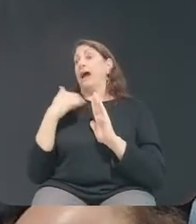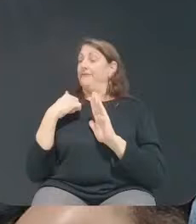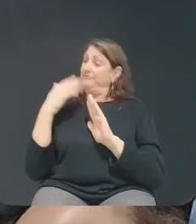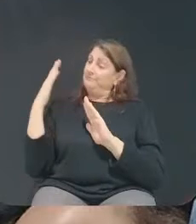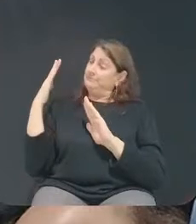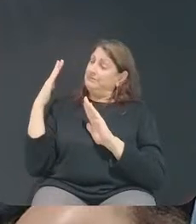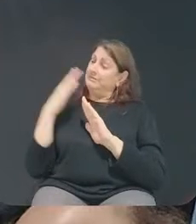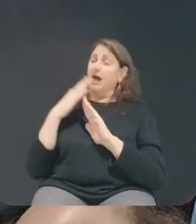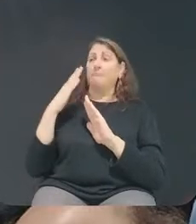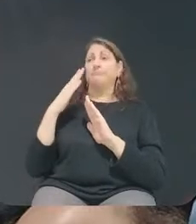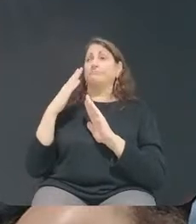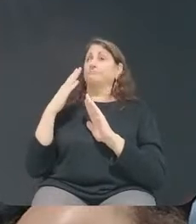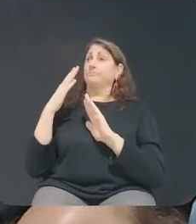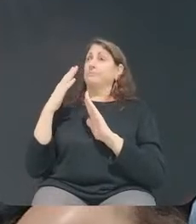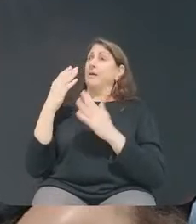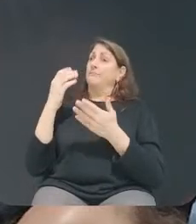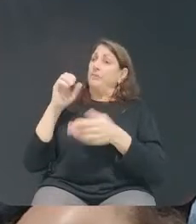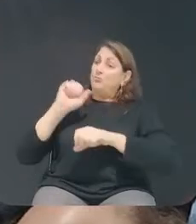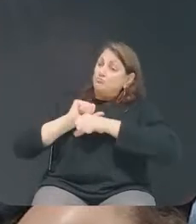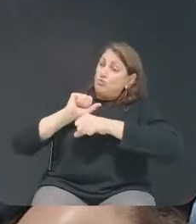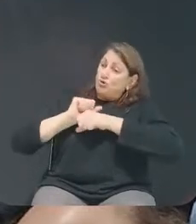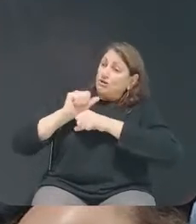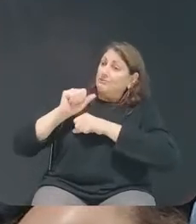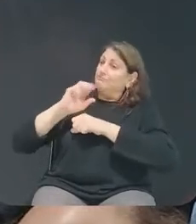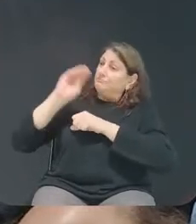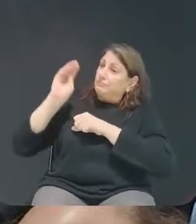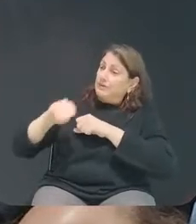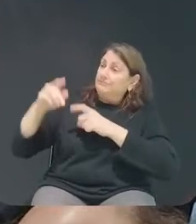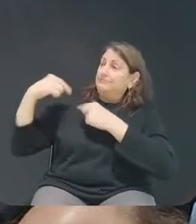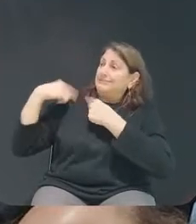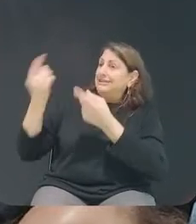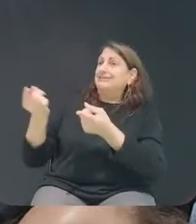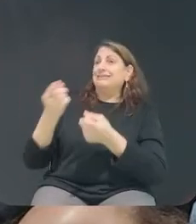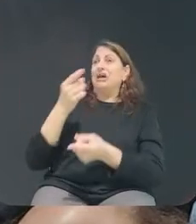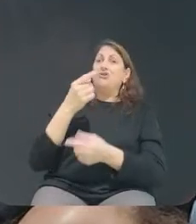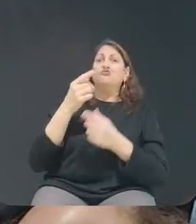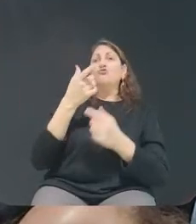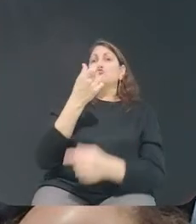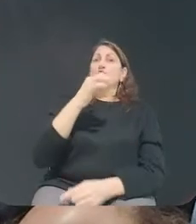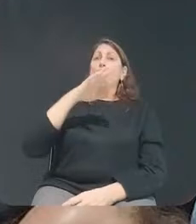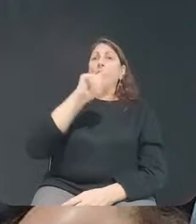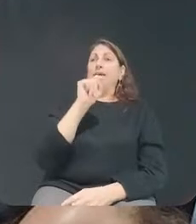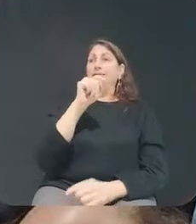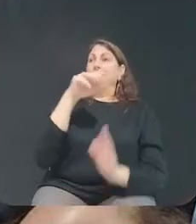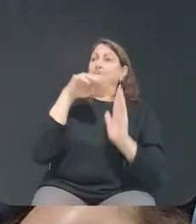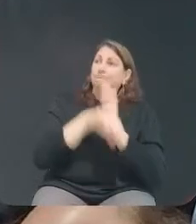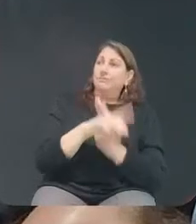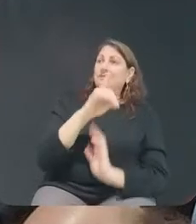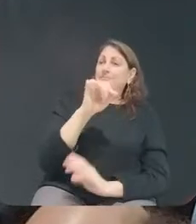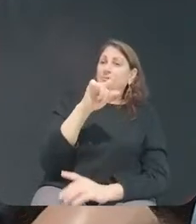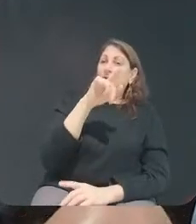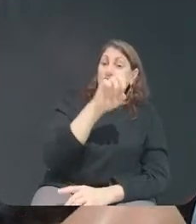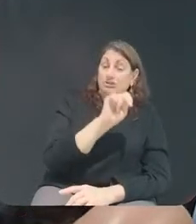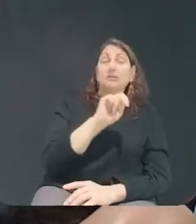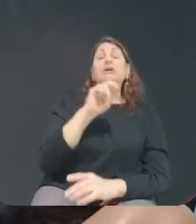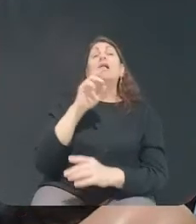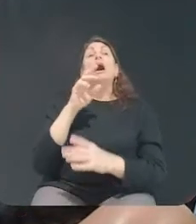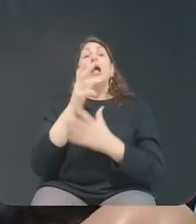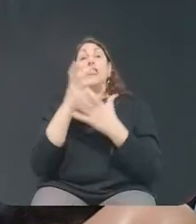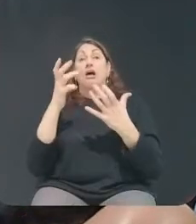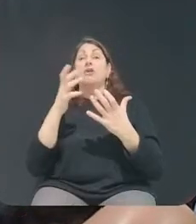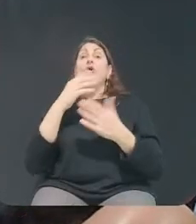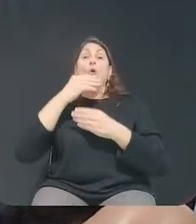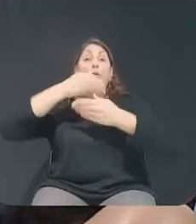since the Great Depression. Many of the records I found relating specifically to homelessness during this time were focused on the Skid Road